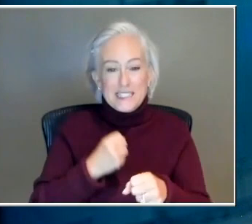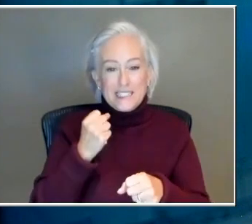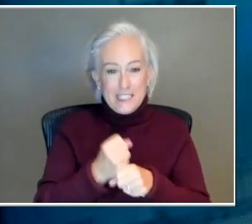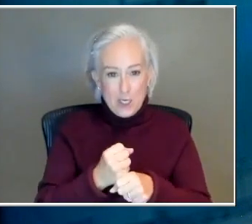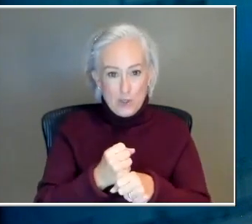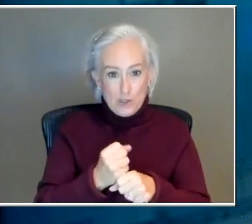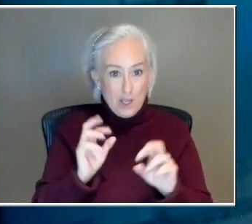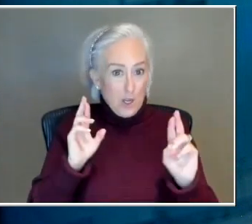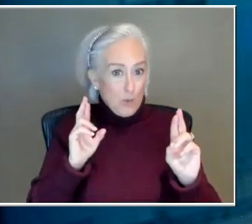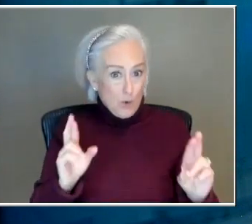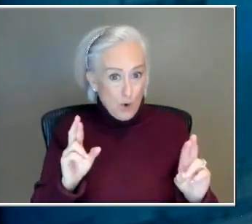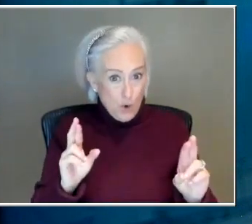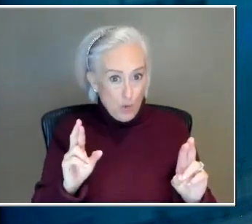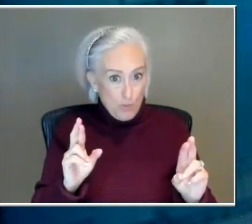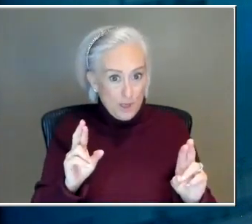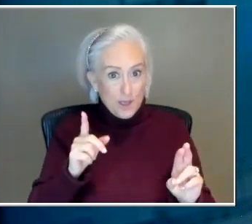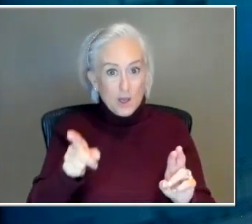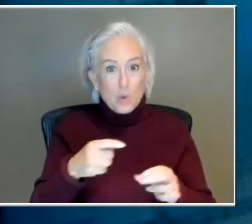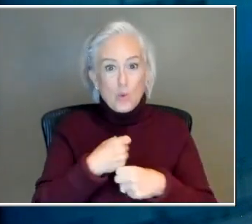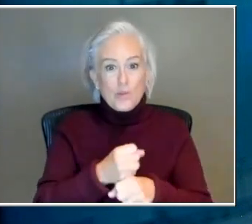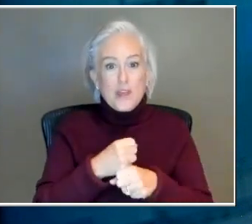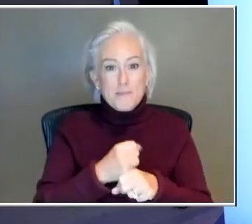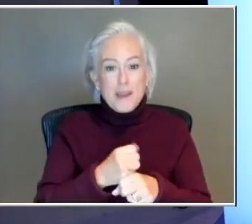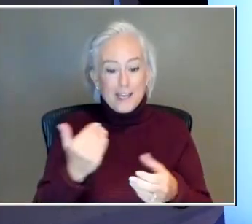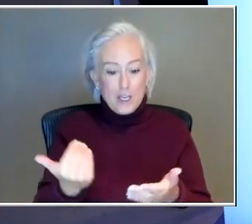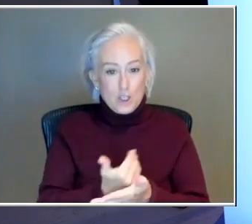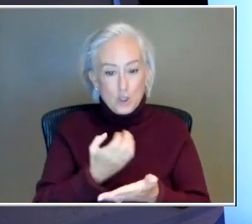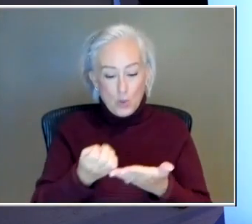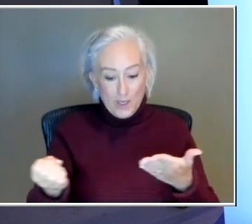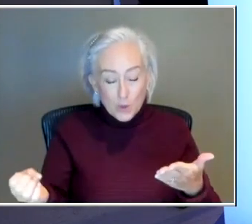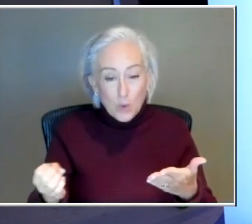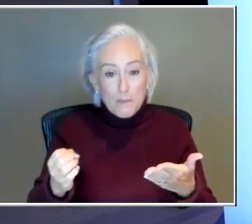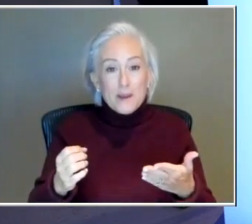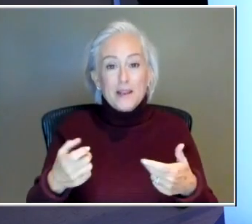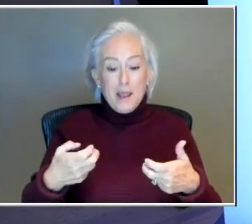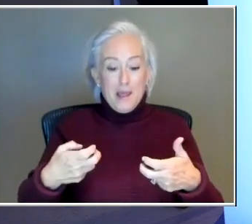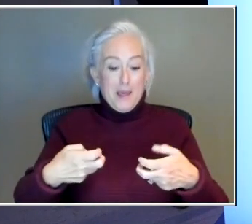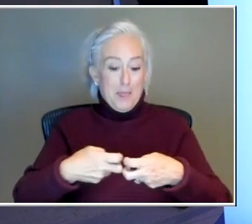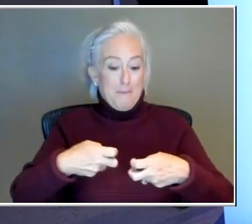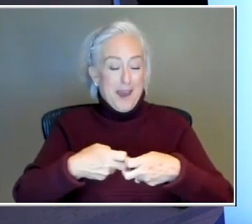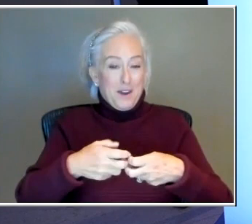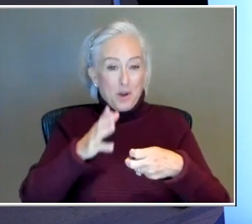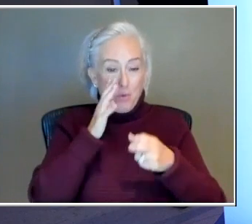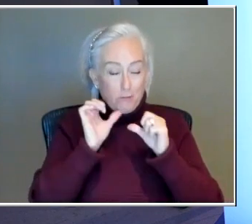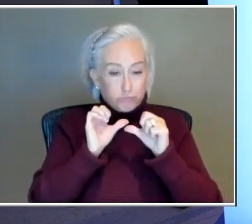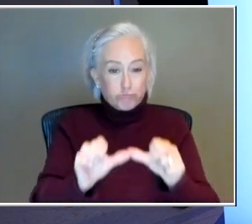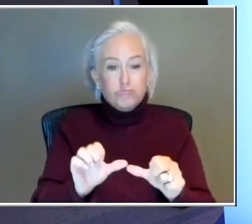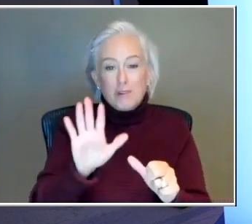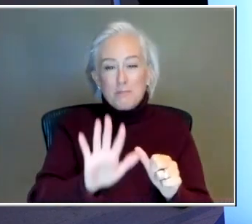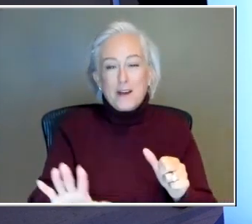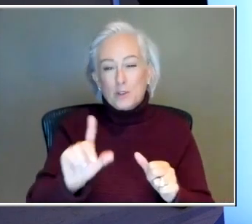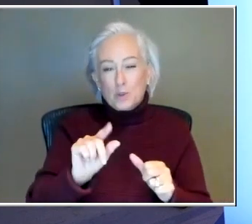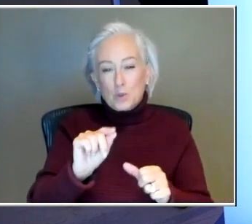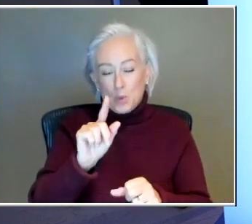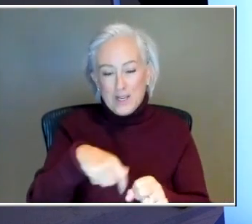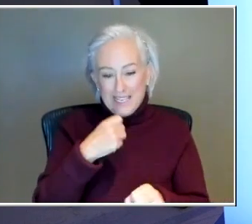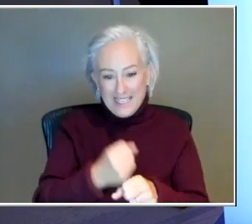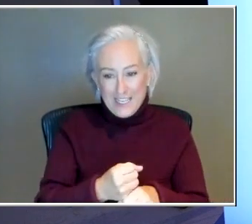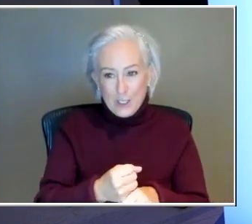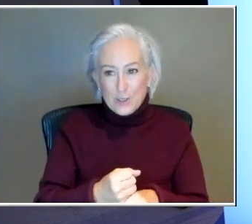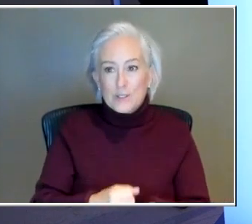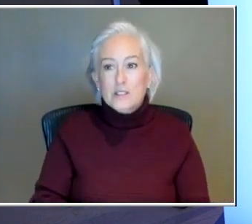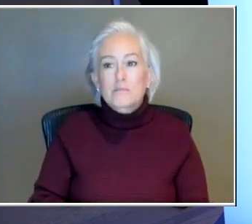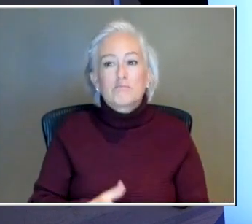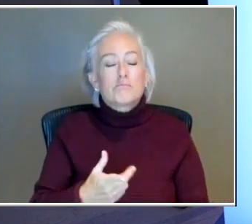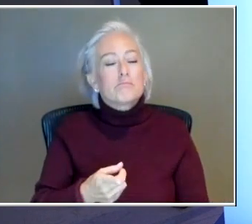a new device where they say the battery will be like 20 or 25 Nice. years. So we're very excited for that. Less surgeries. So Ruth Ellen has a question. How are unexplained,